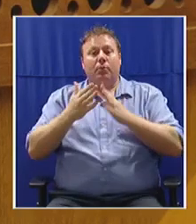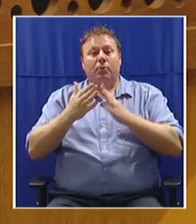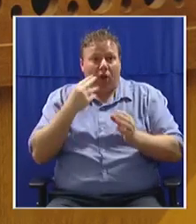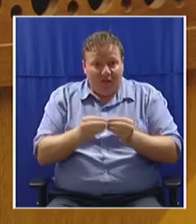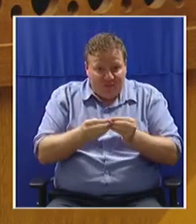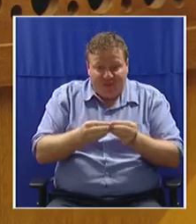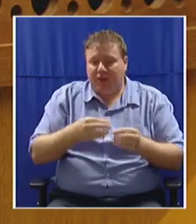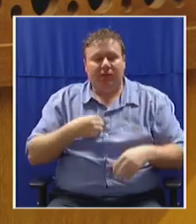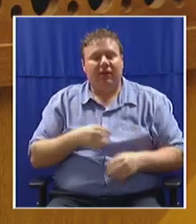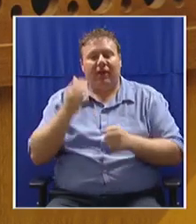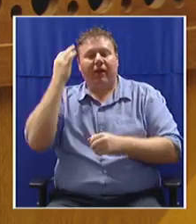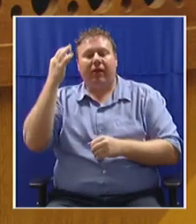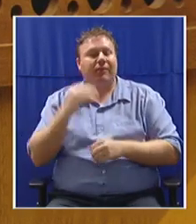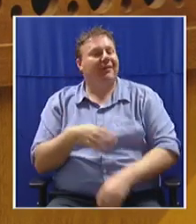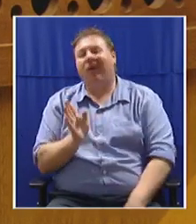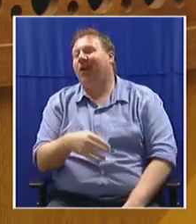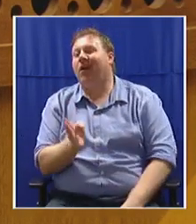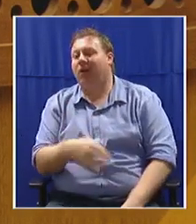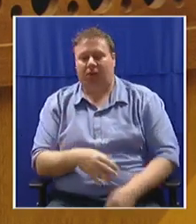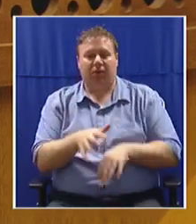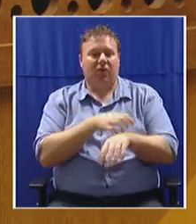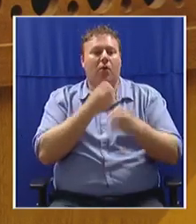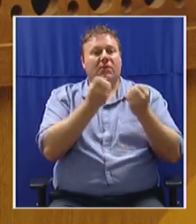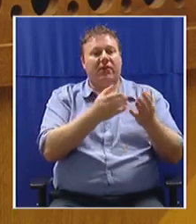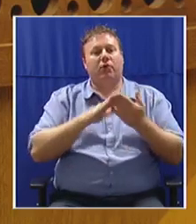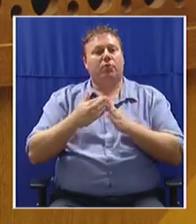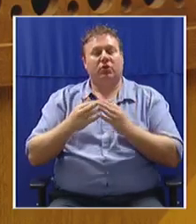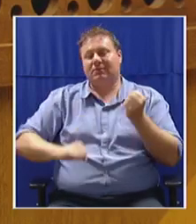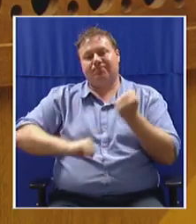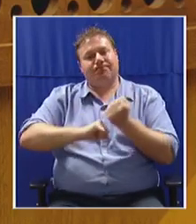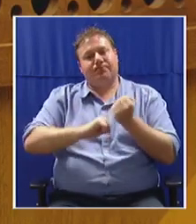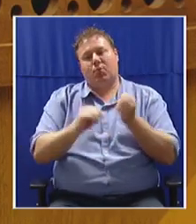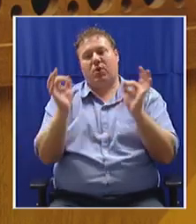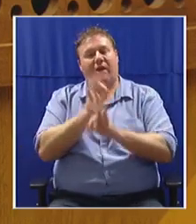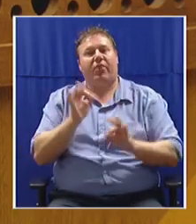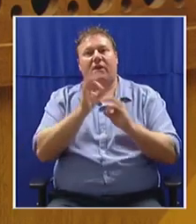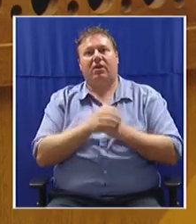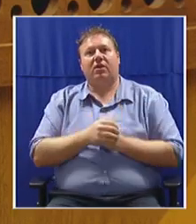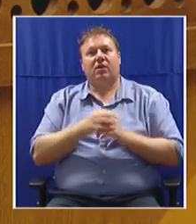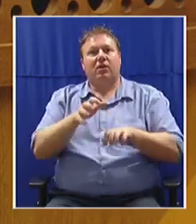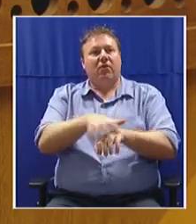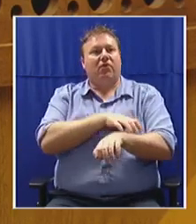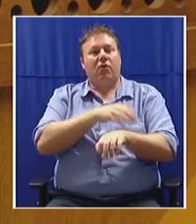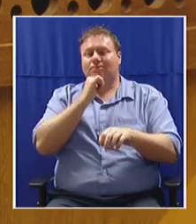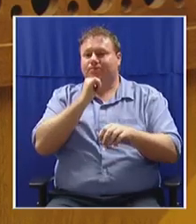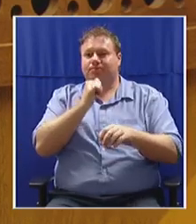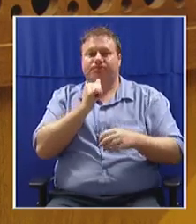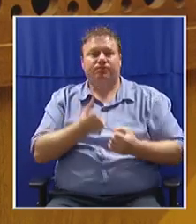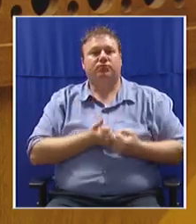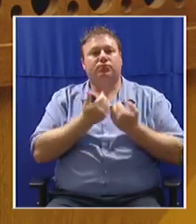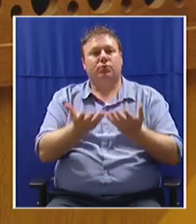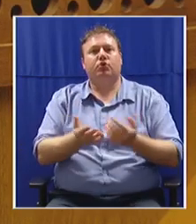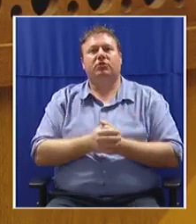many farms that were given to communities, and those communities were never supported. As a result, these farms are no longer producing.